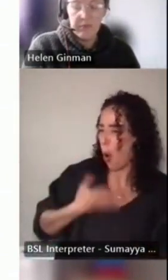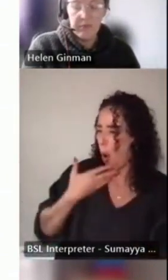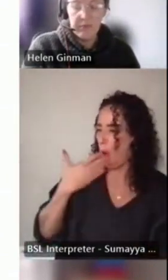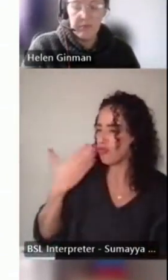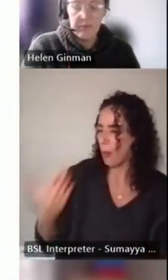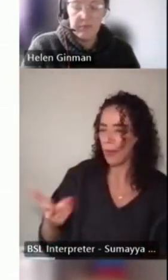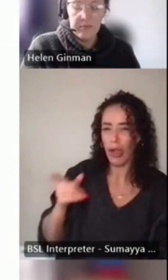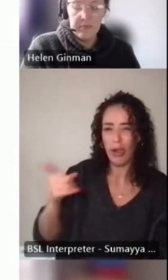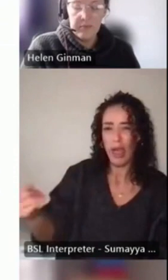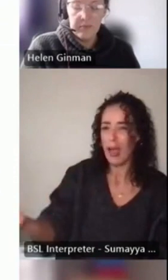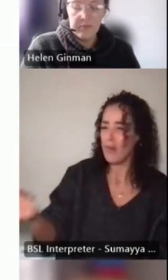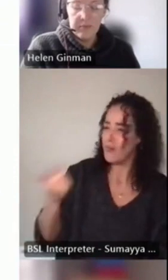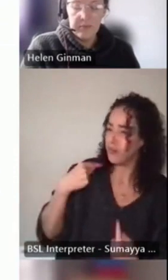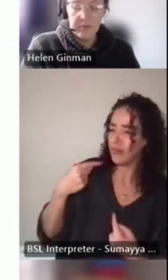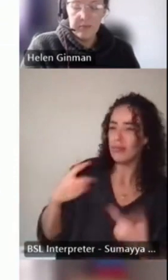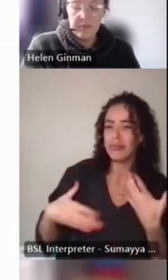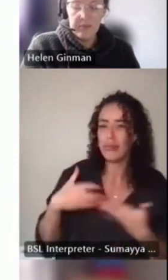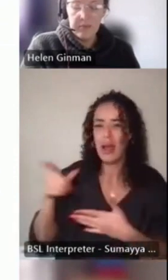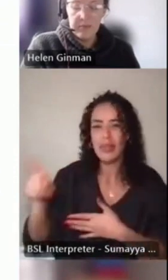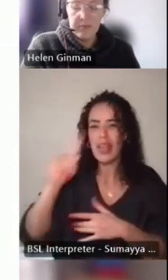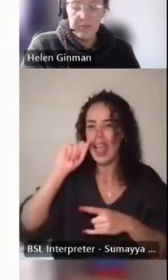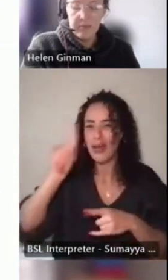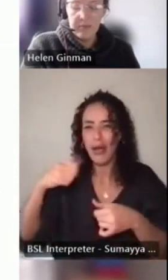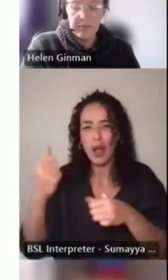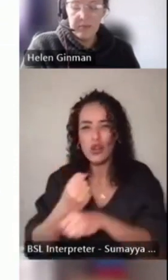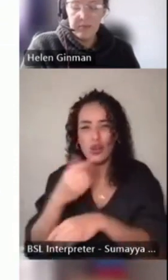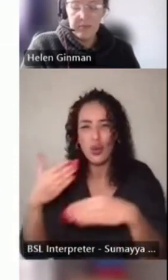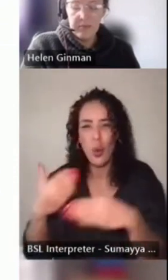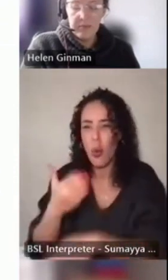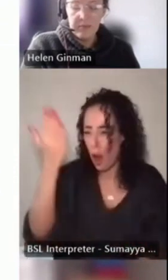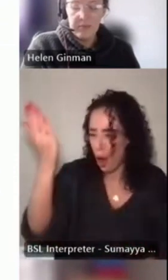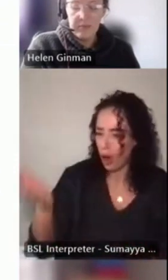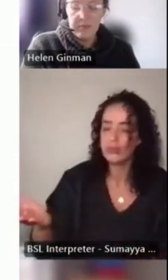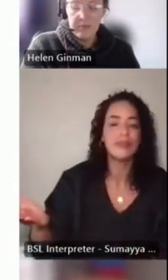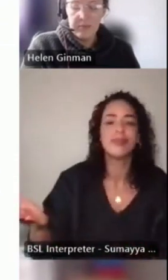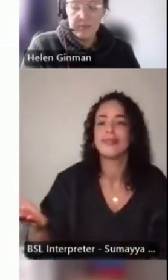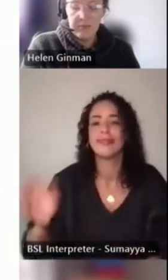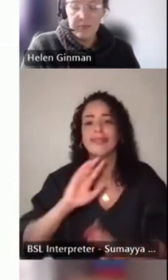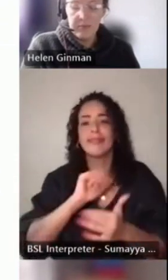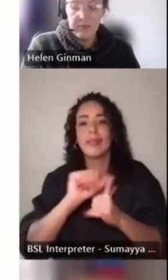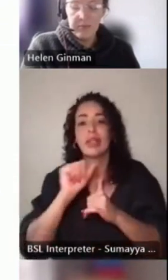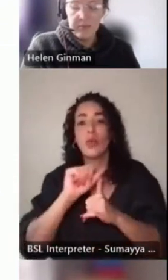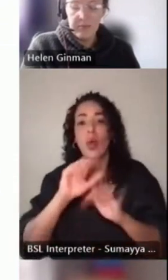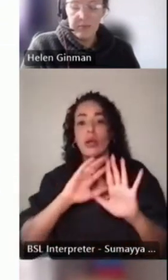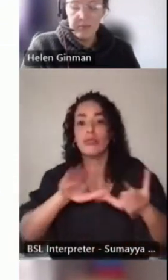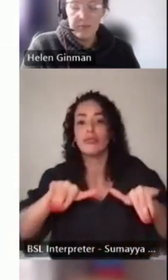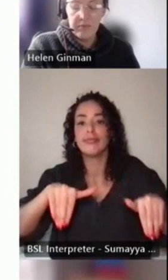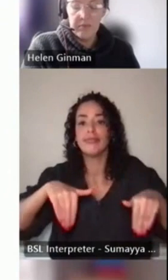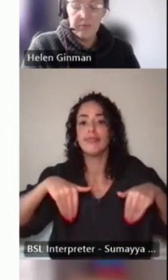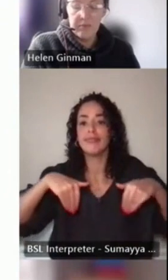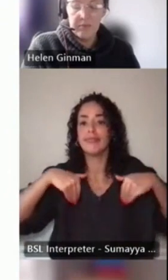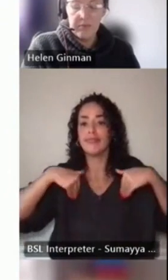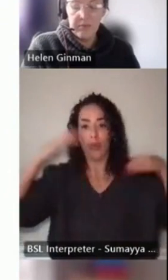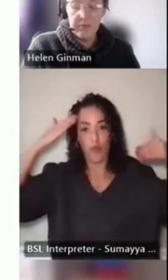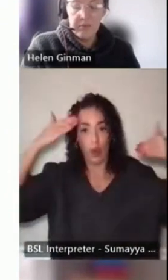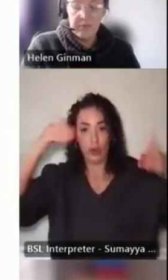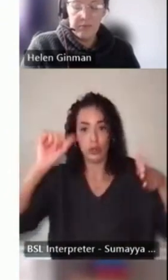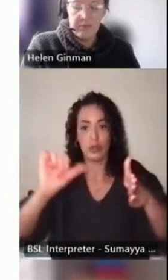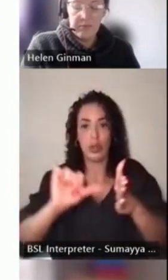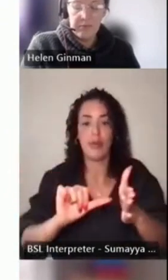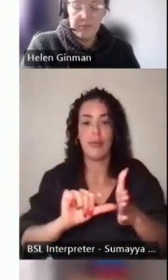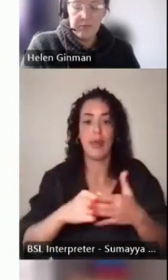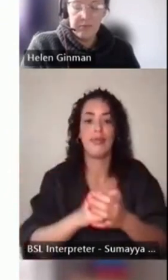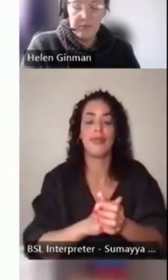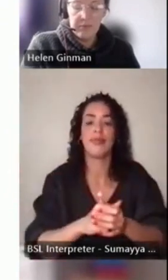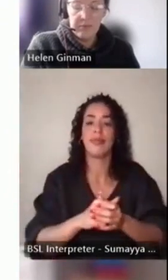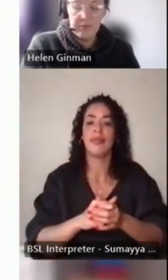said this or this person can't do their work. Try and keep it as objective as possible. Secondly, think about how